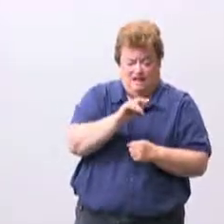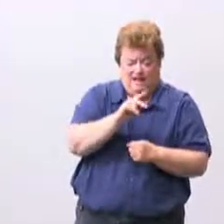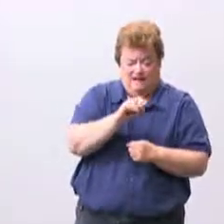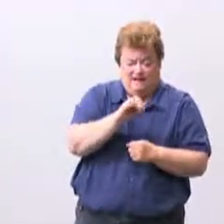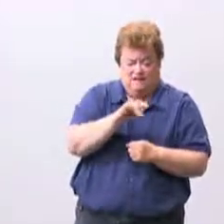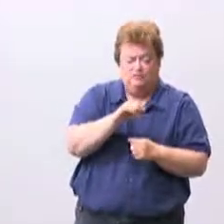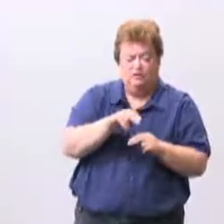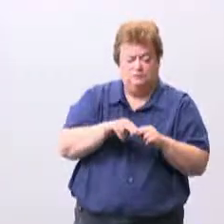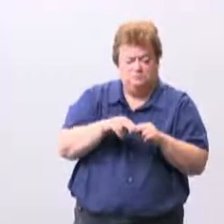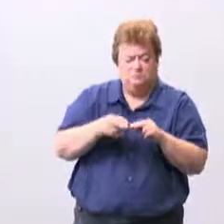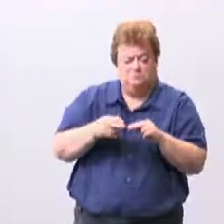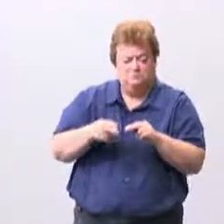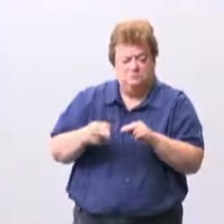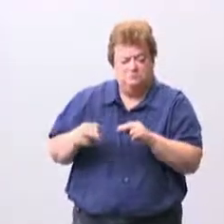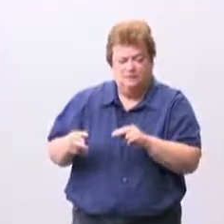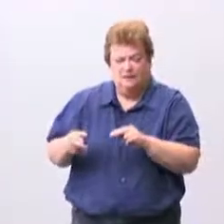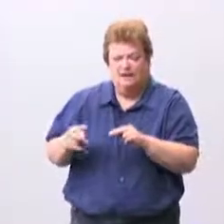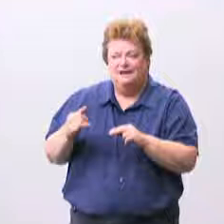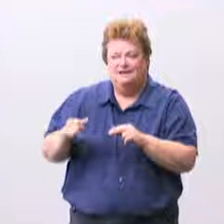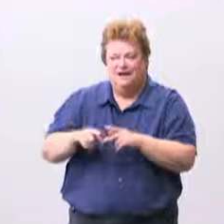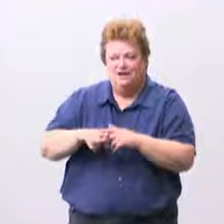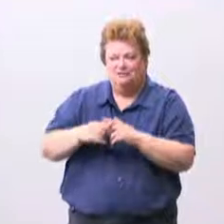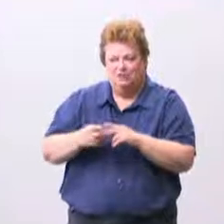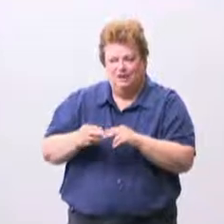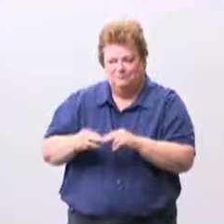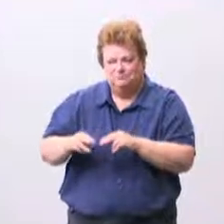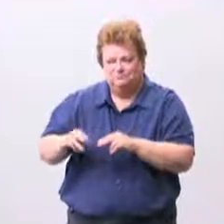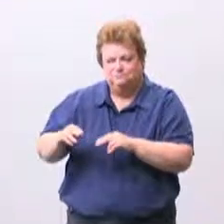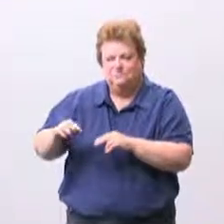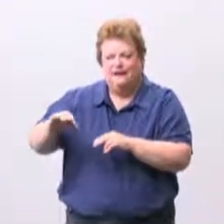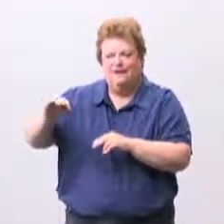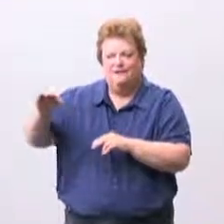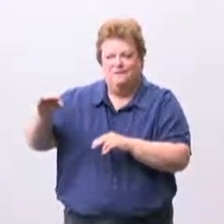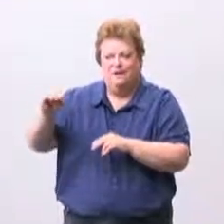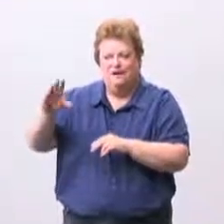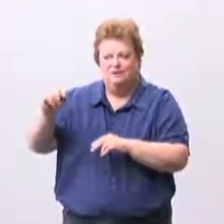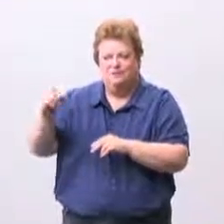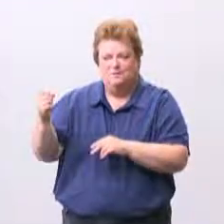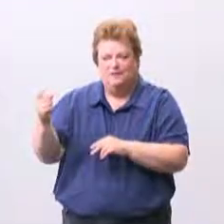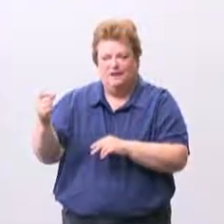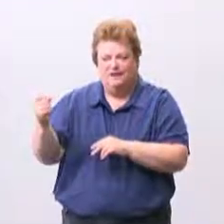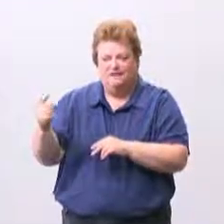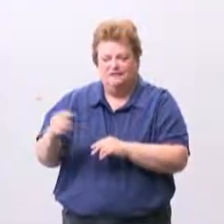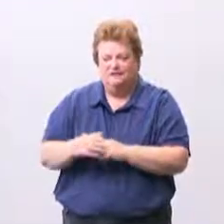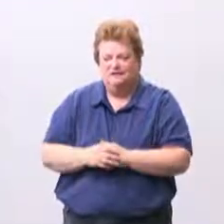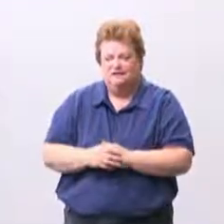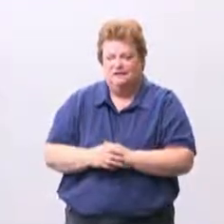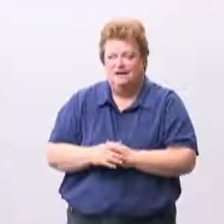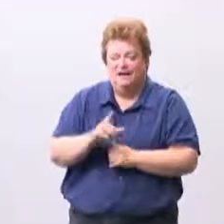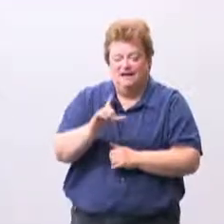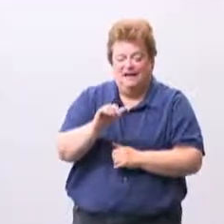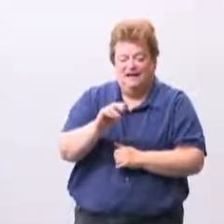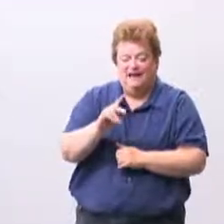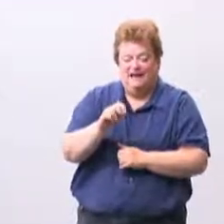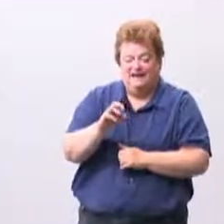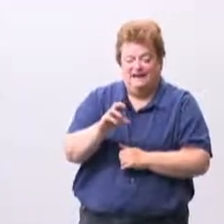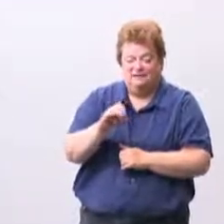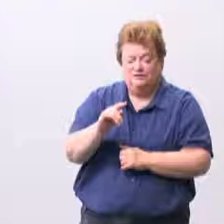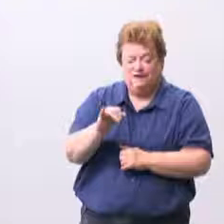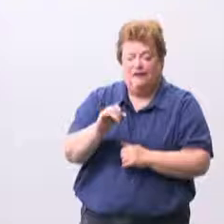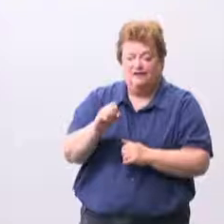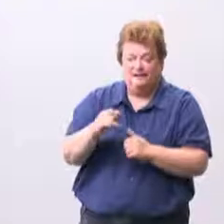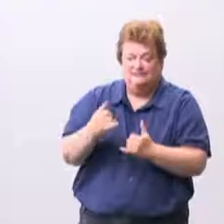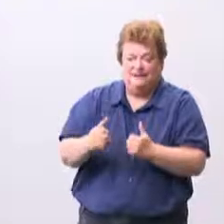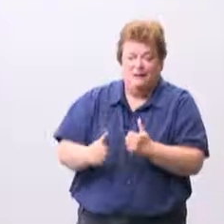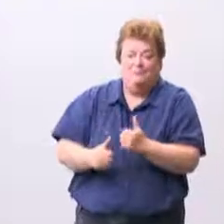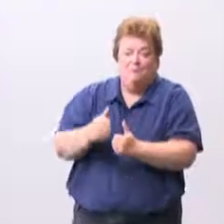a steady decline, started to go back up October 11th. Lancaster County residents now make up the majority